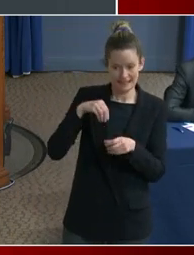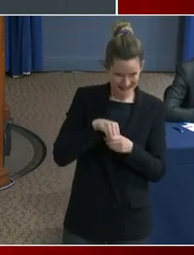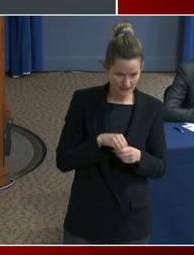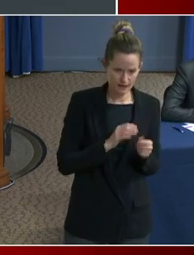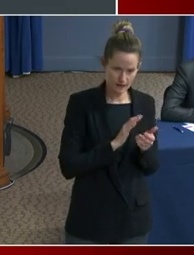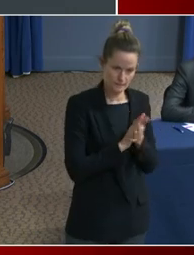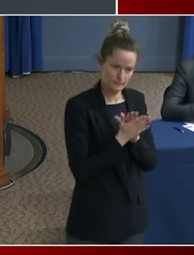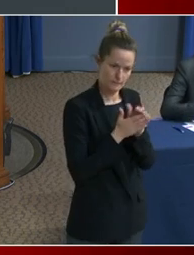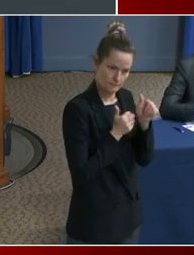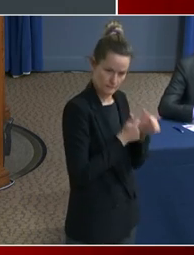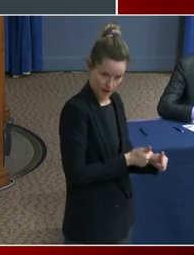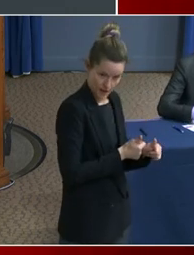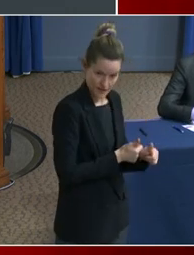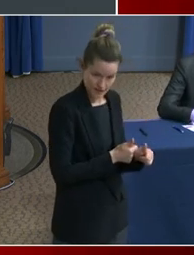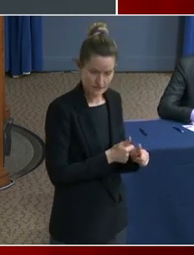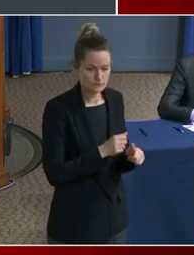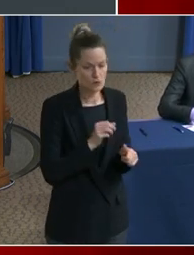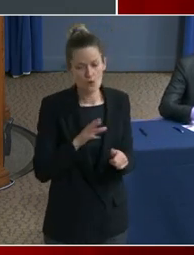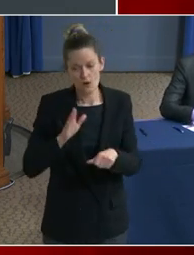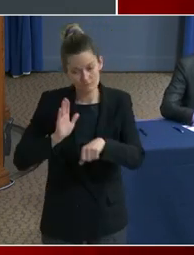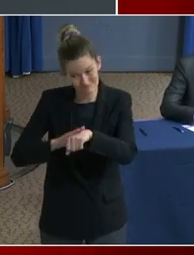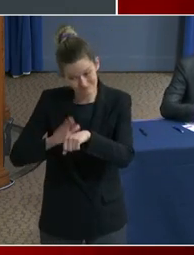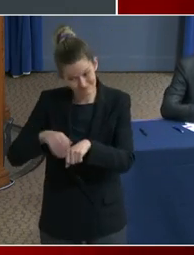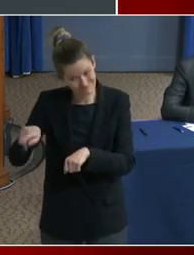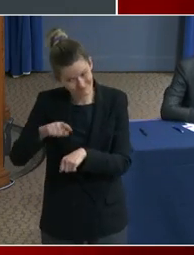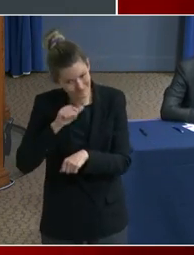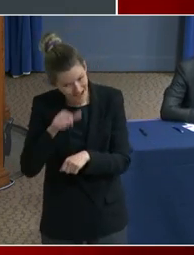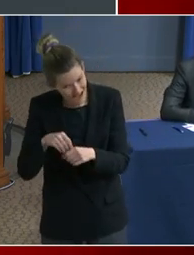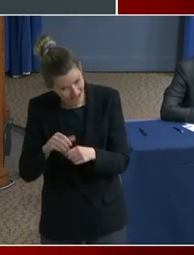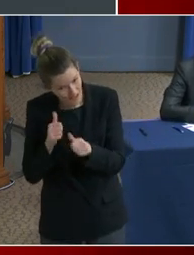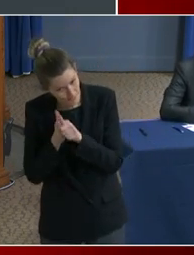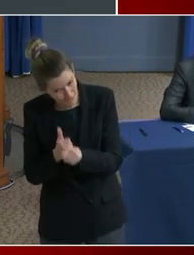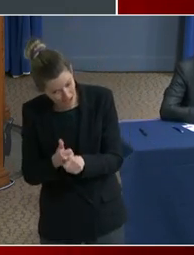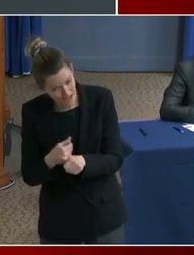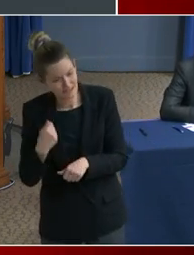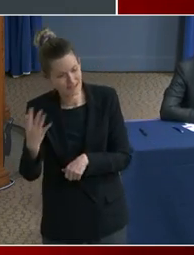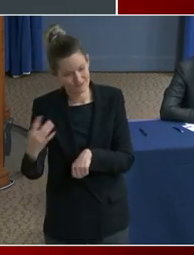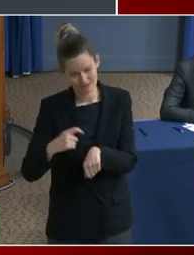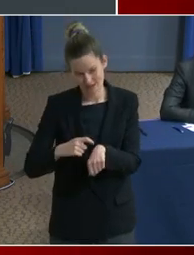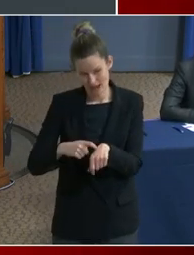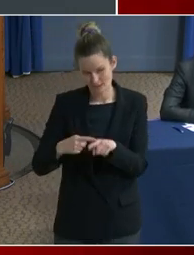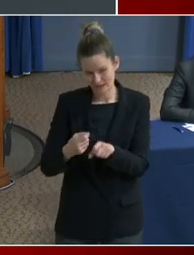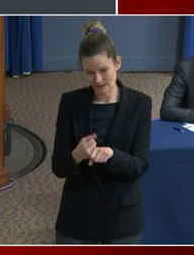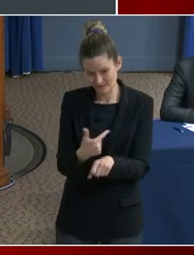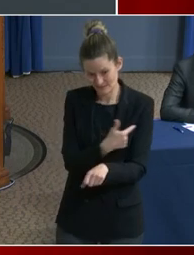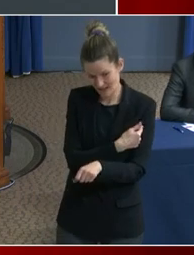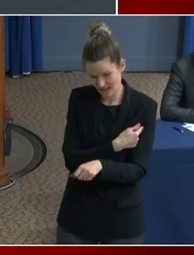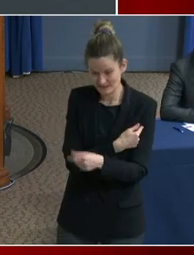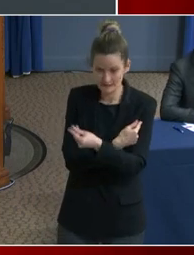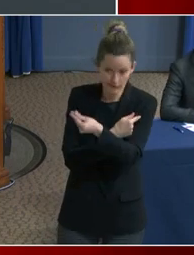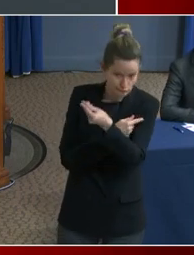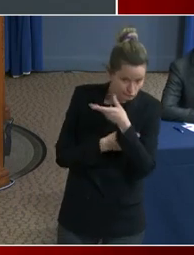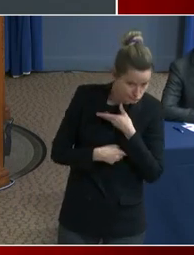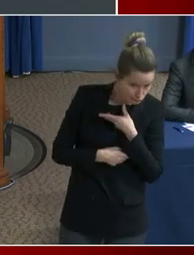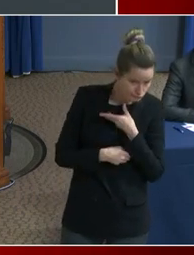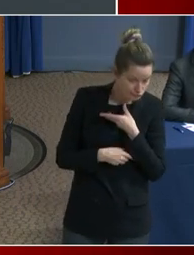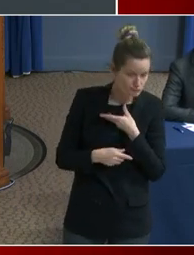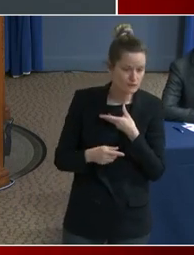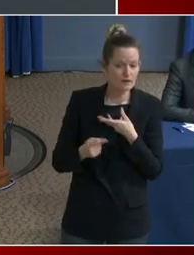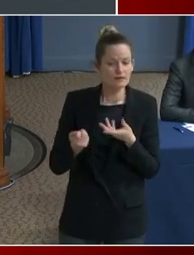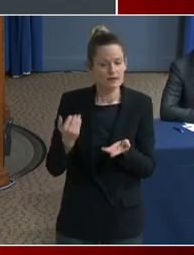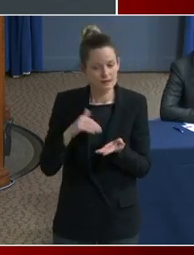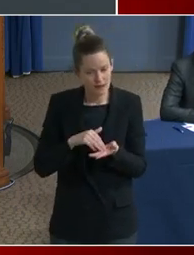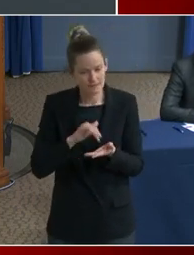for months that have not wanted to inform us of their status. Now they have to, and they're going and doing that.